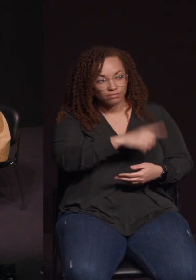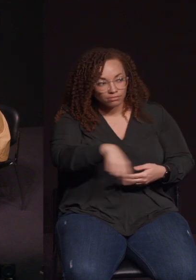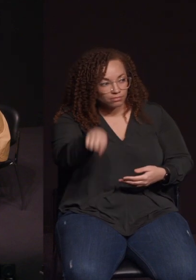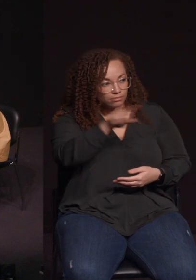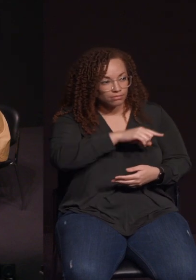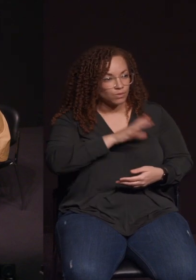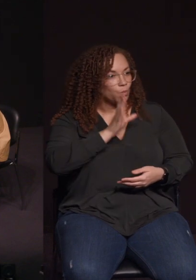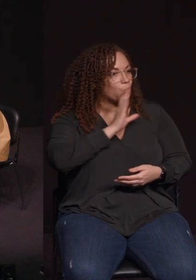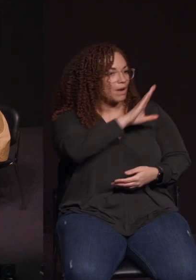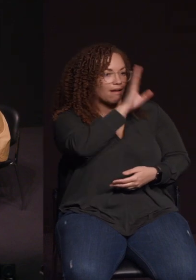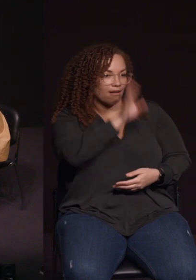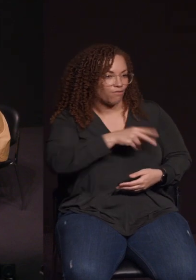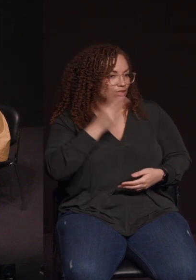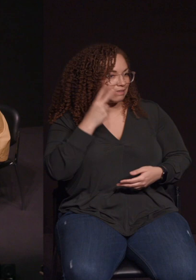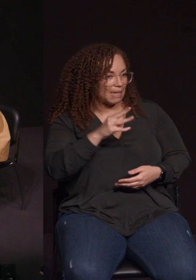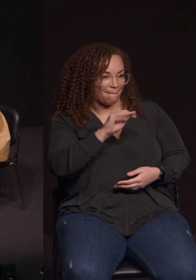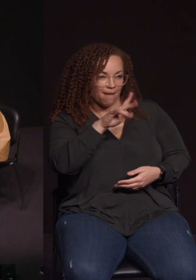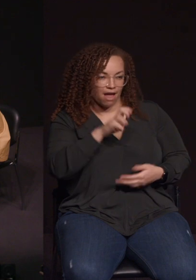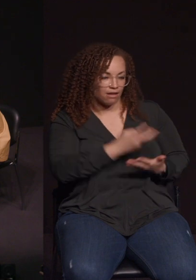ground for 4.5 hours.